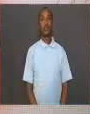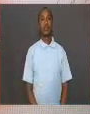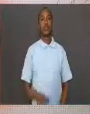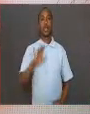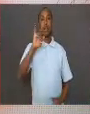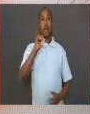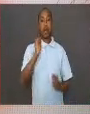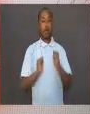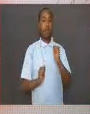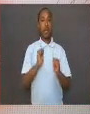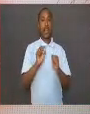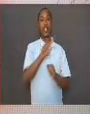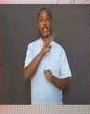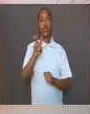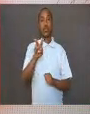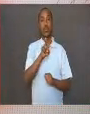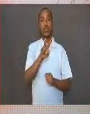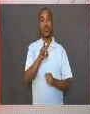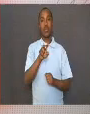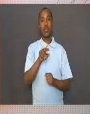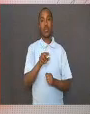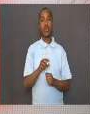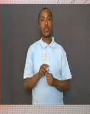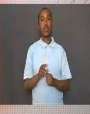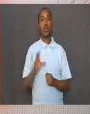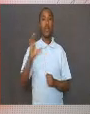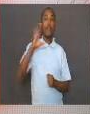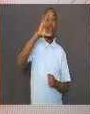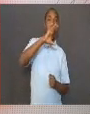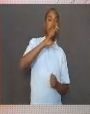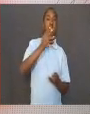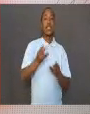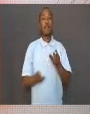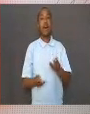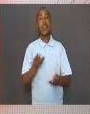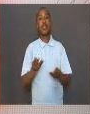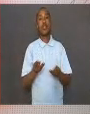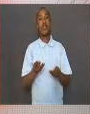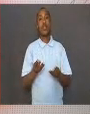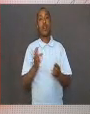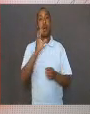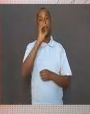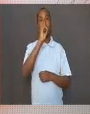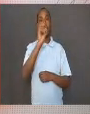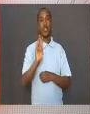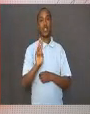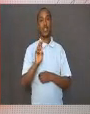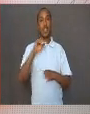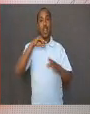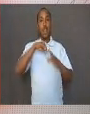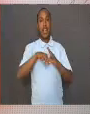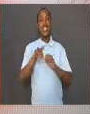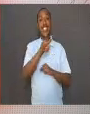By comparing the two, we find that the masses of oxygen in